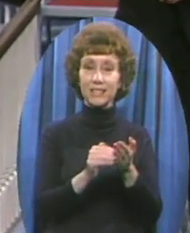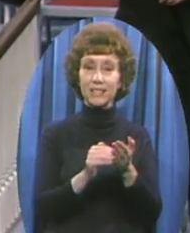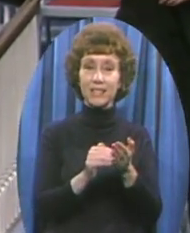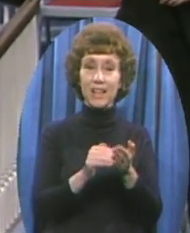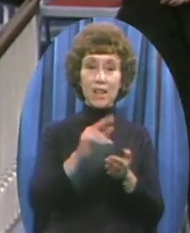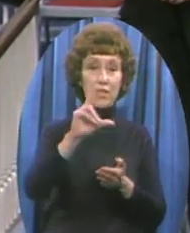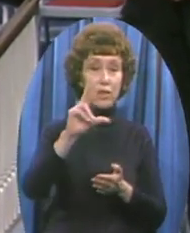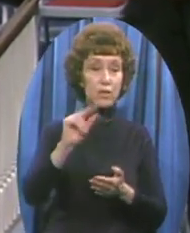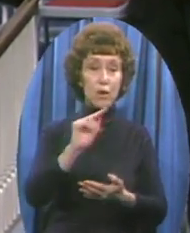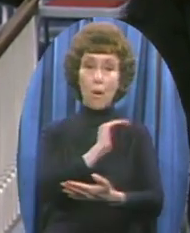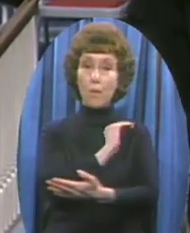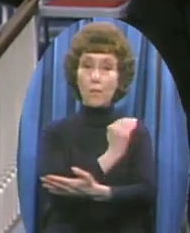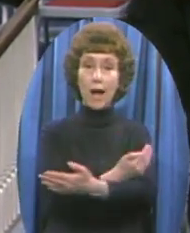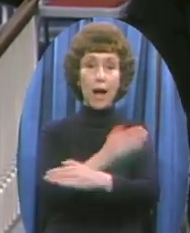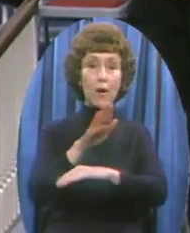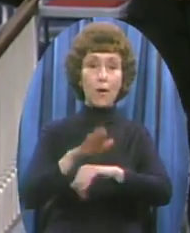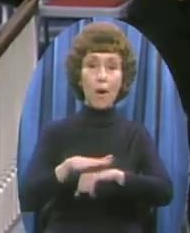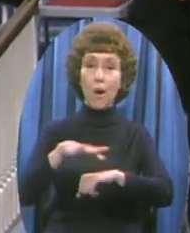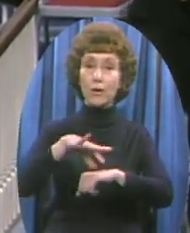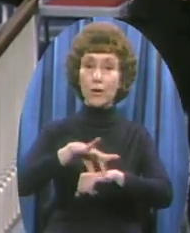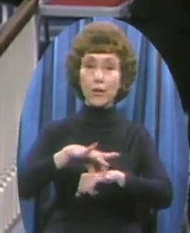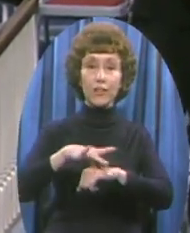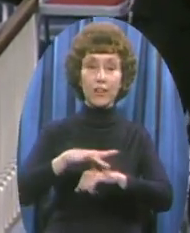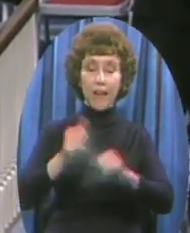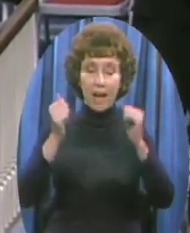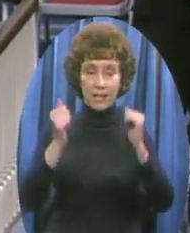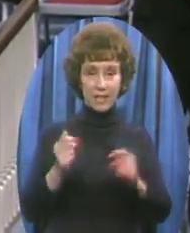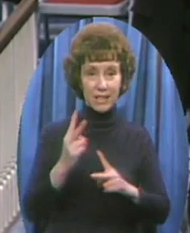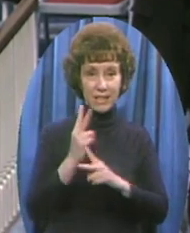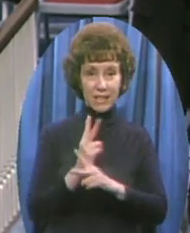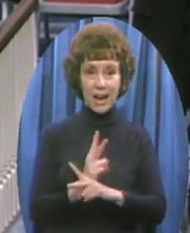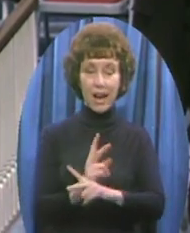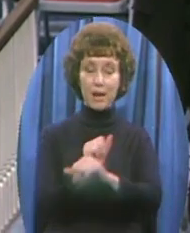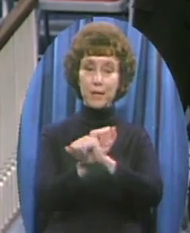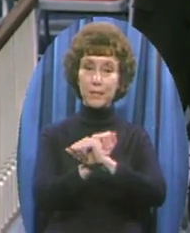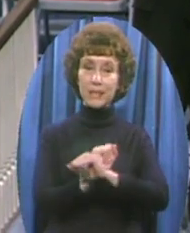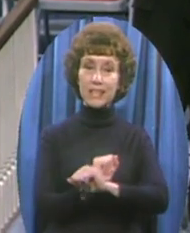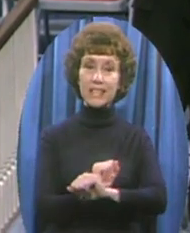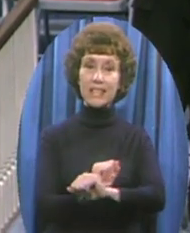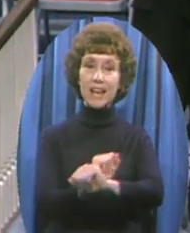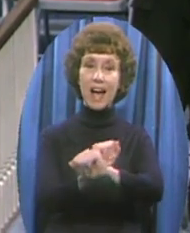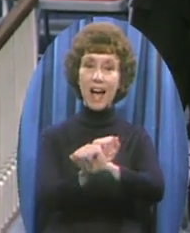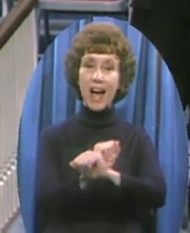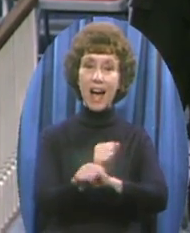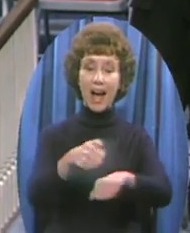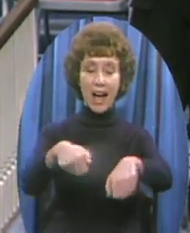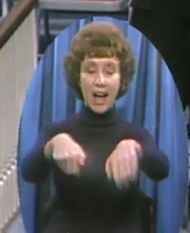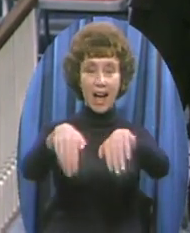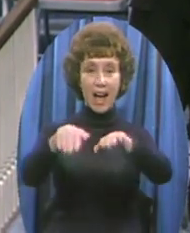again. There's no power on earth can tie me down.